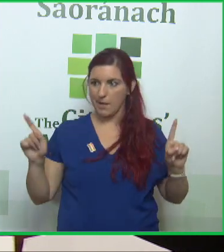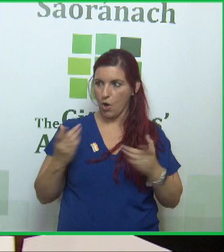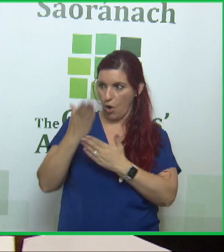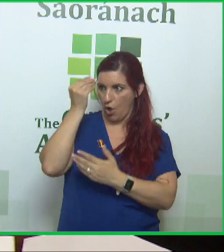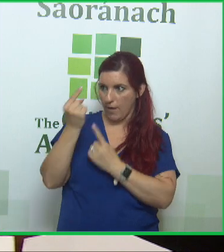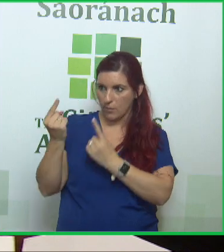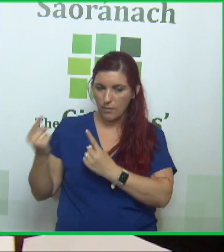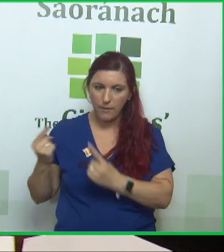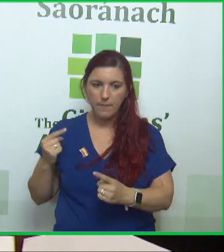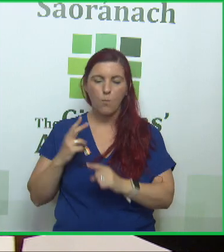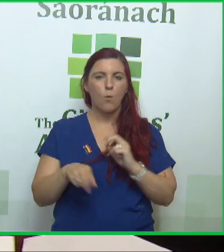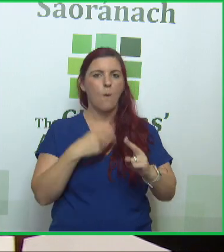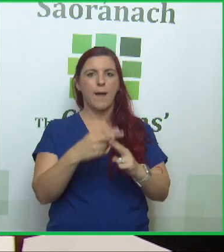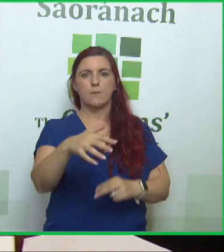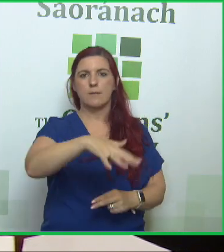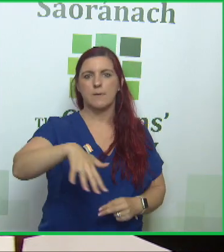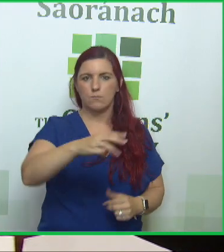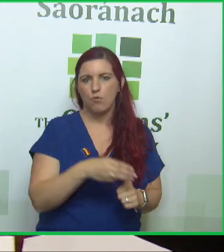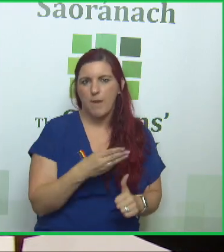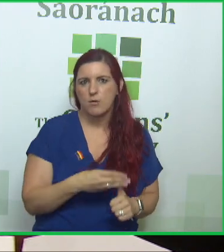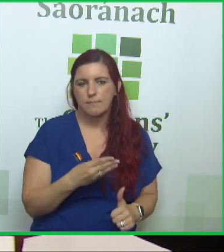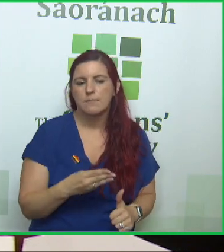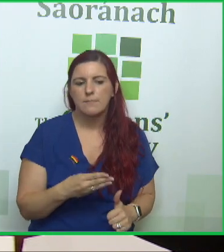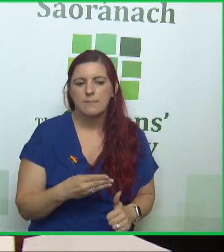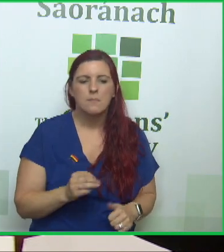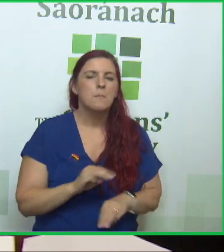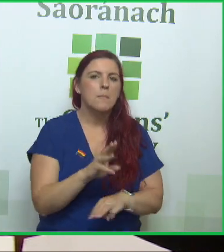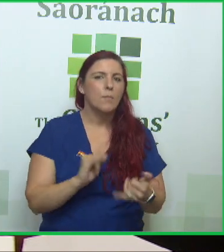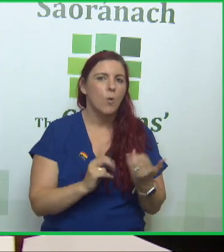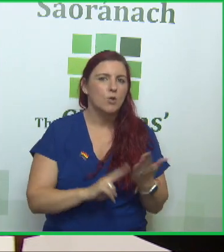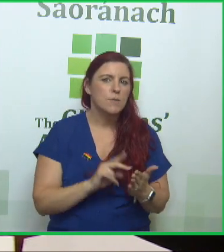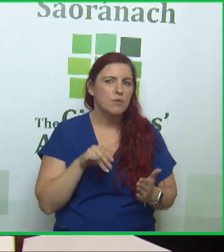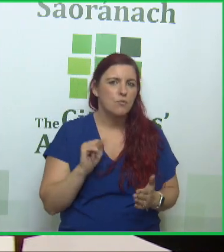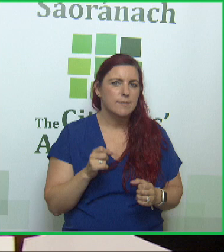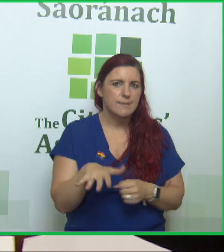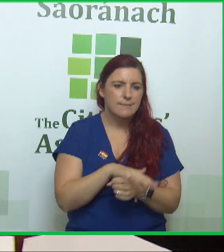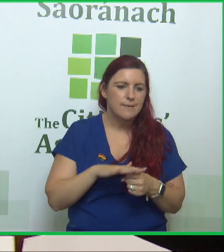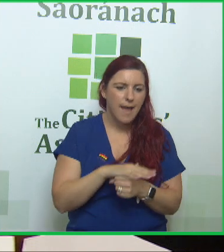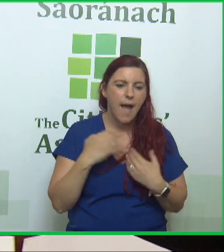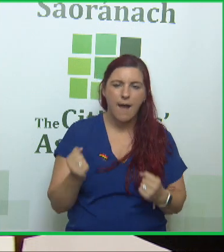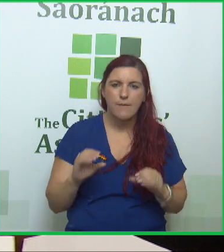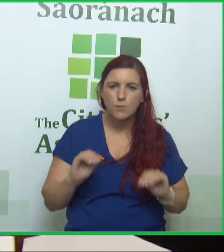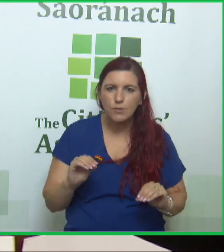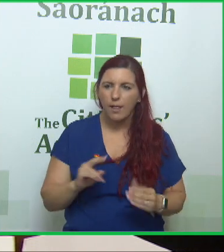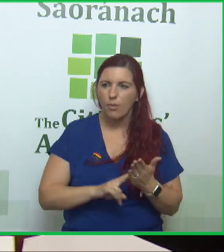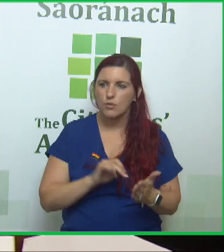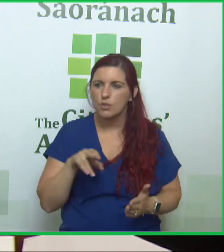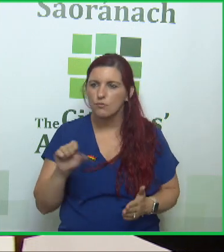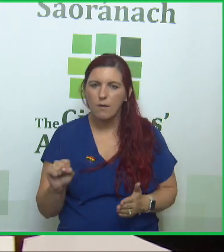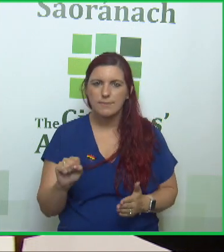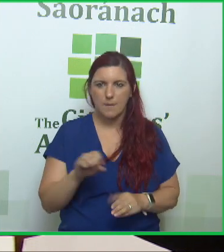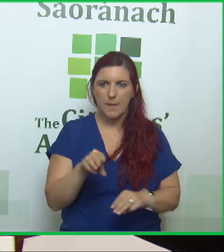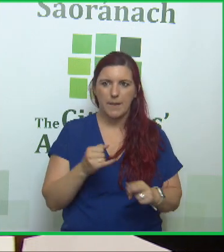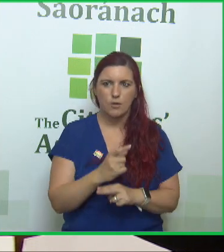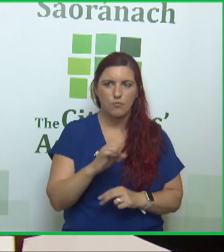that they're going out into this space prepared. People who are using drugs in these settings are very educated. They're using drugs that people in drug services